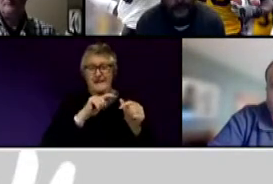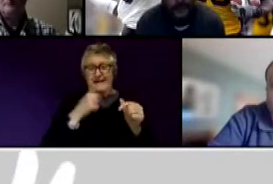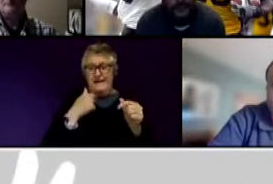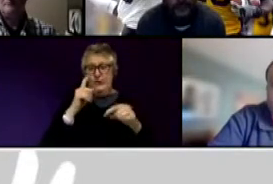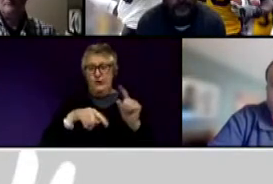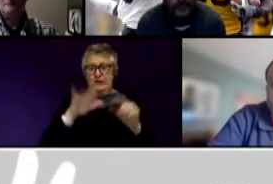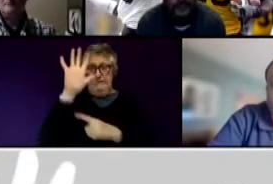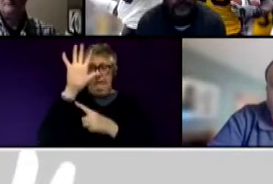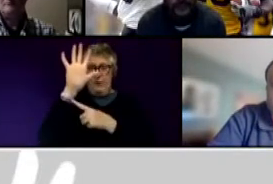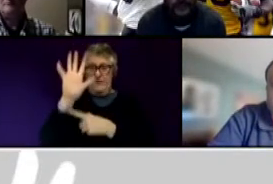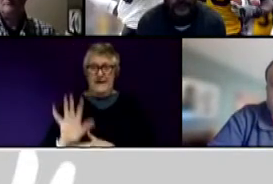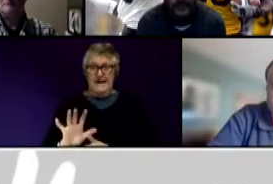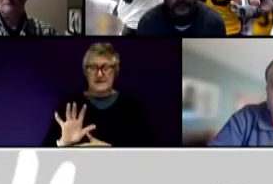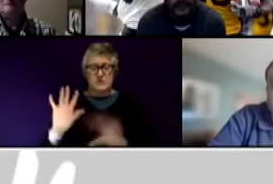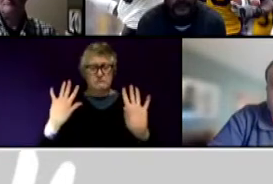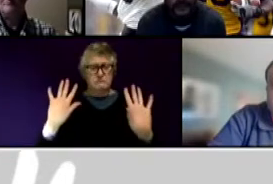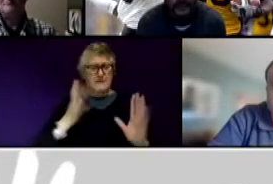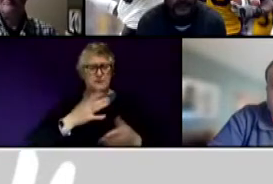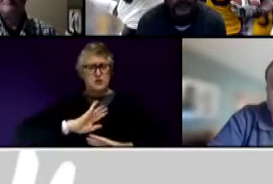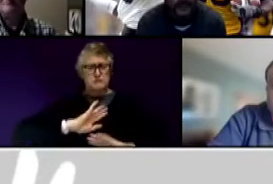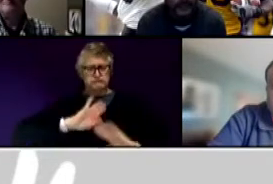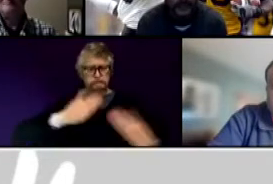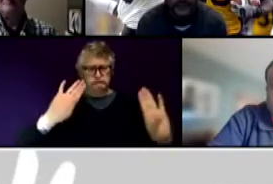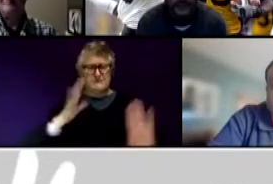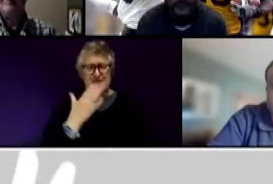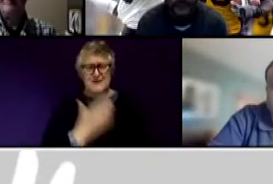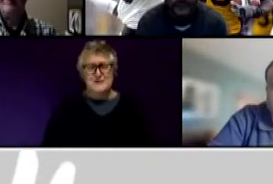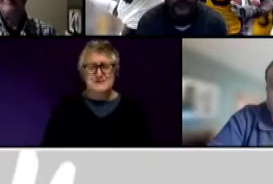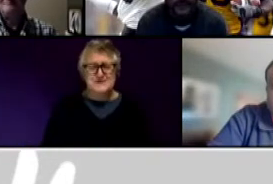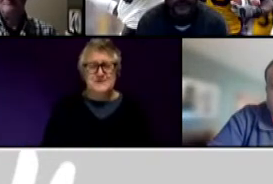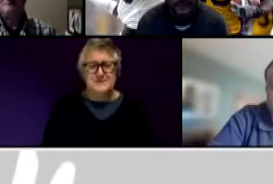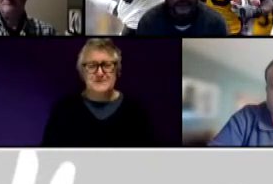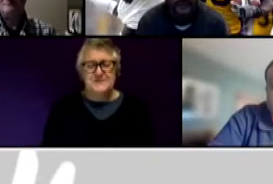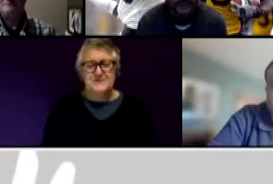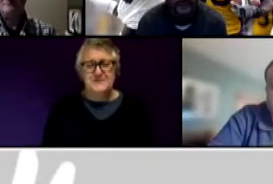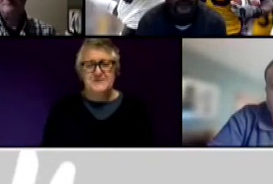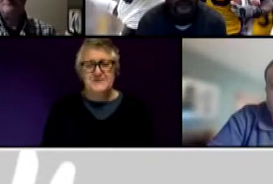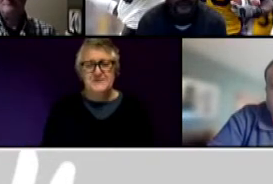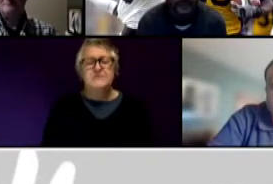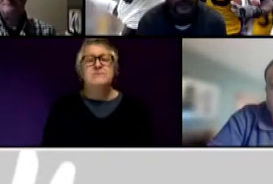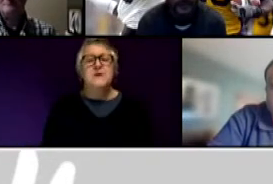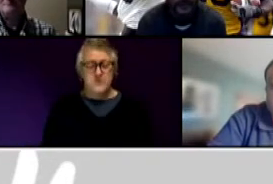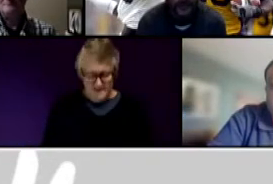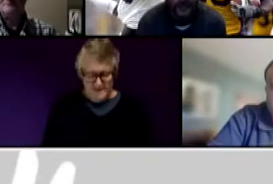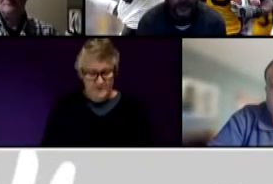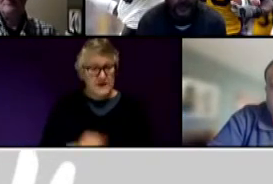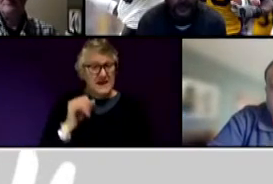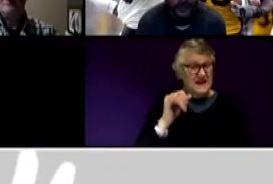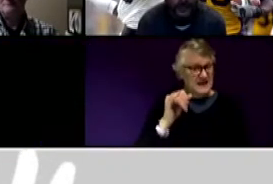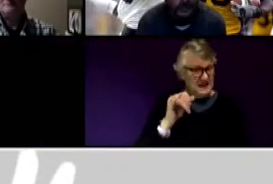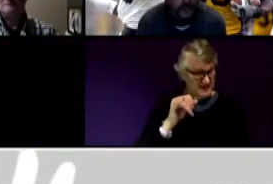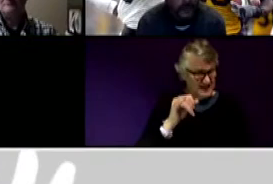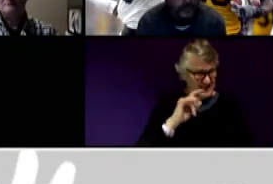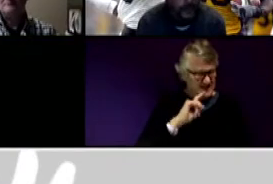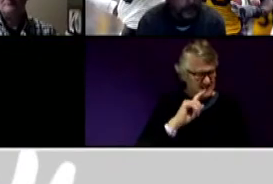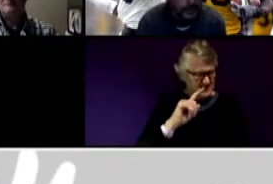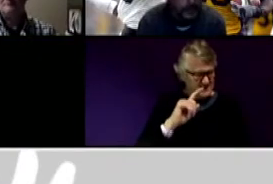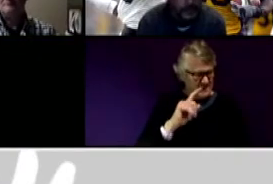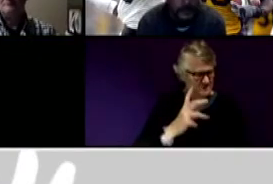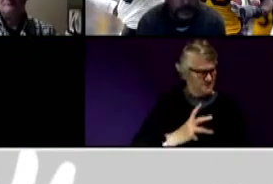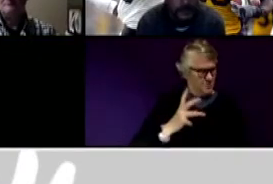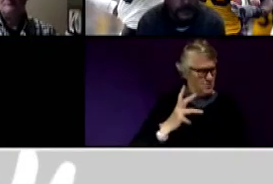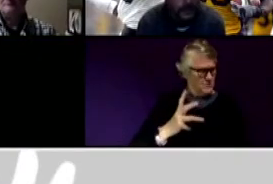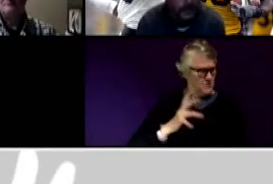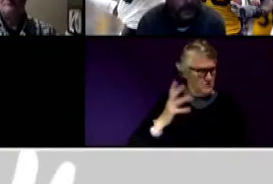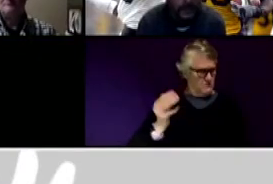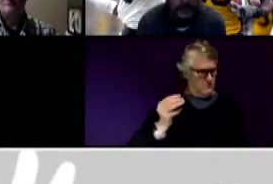do. So I'm good. Thank you. Okay. Well, is a formal motion required for this? No.